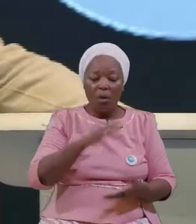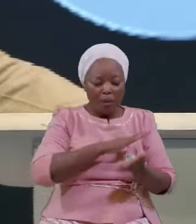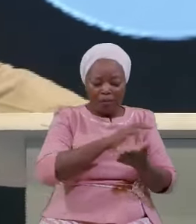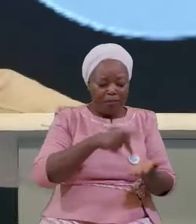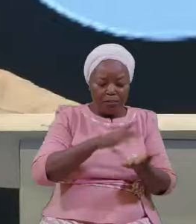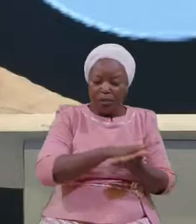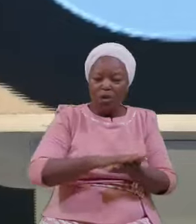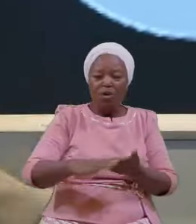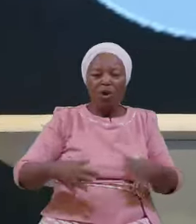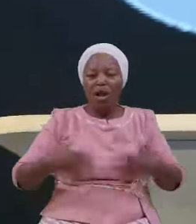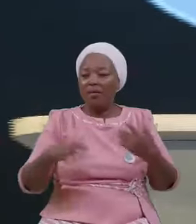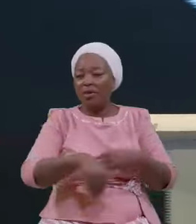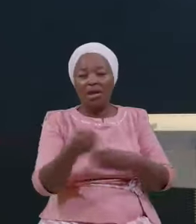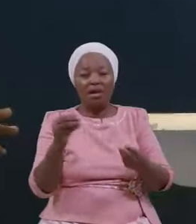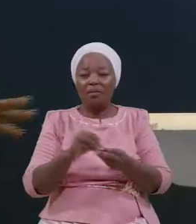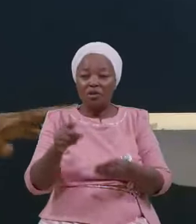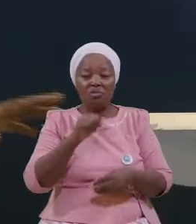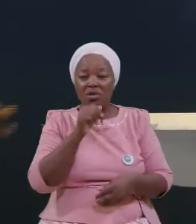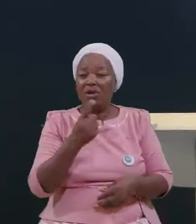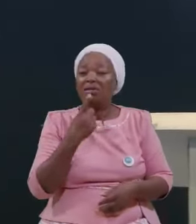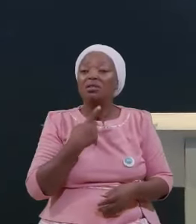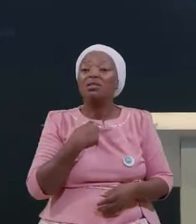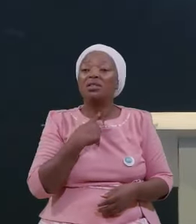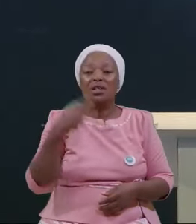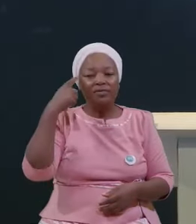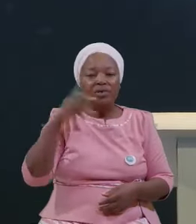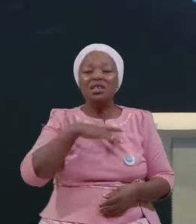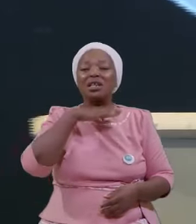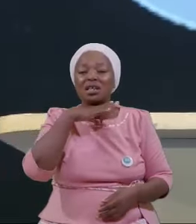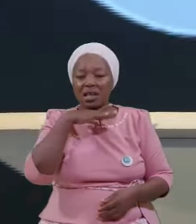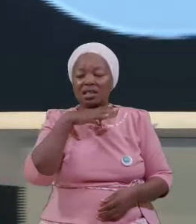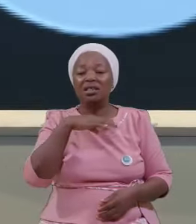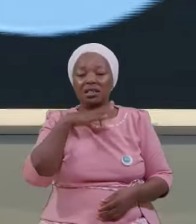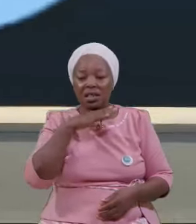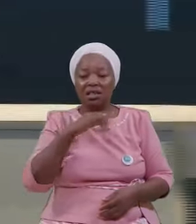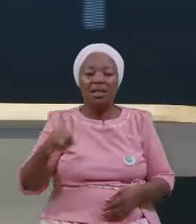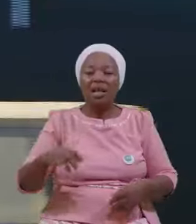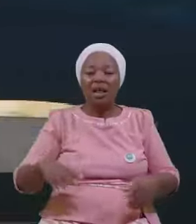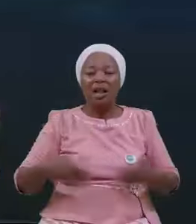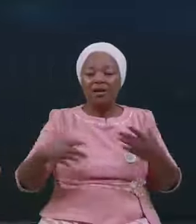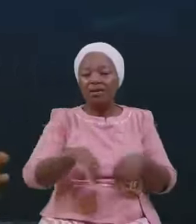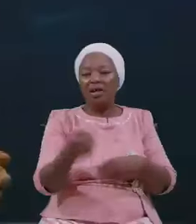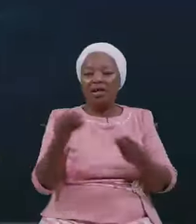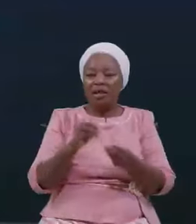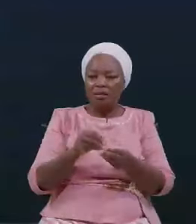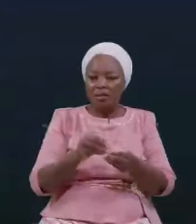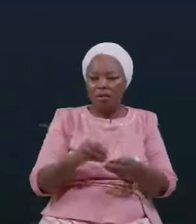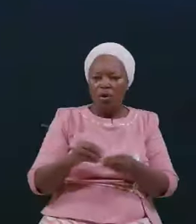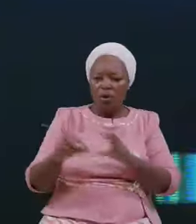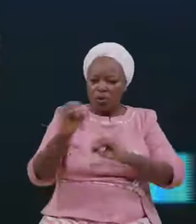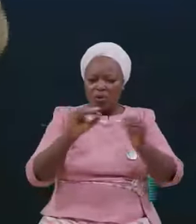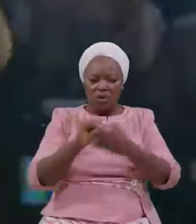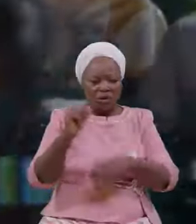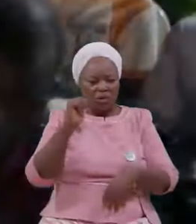anymore. You will not thirst for the defiling life anymore. Oh, she said, give me this